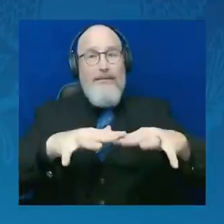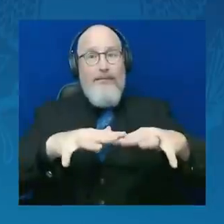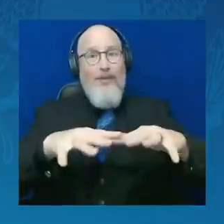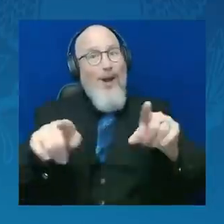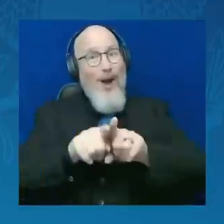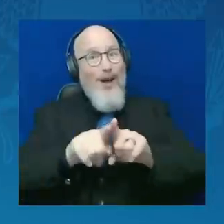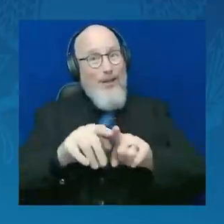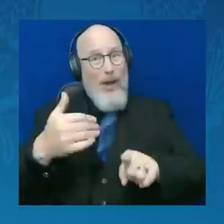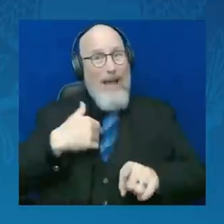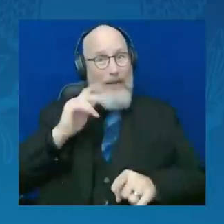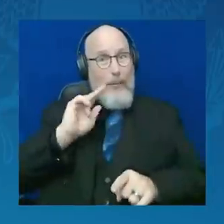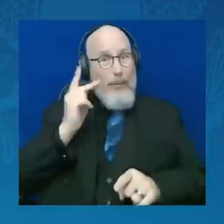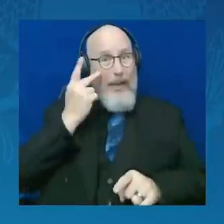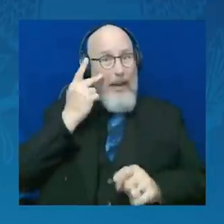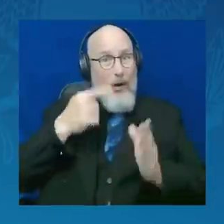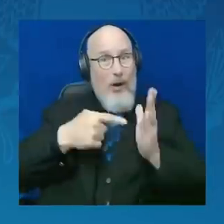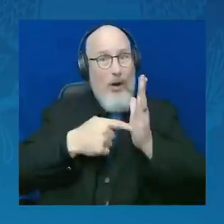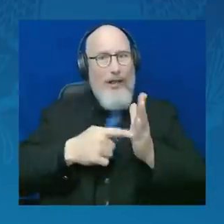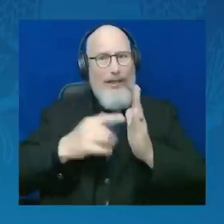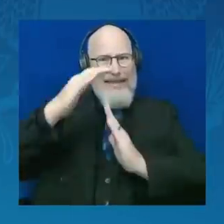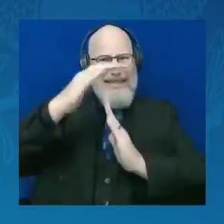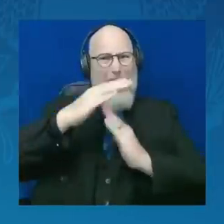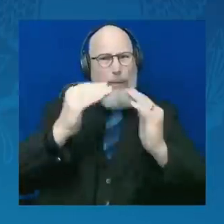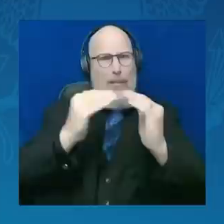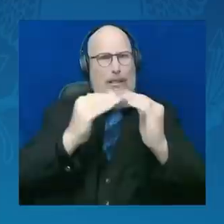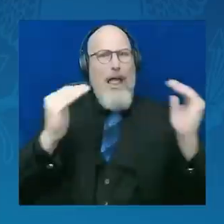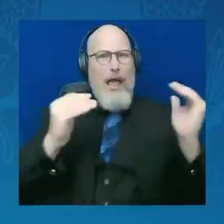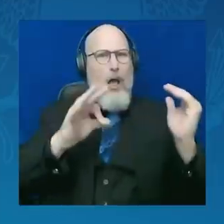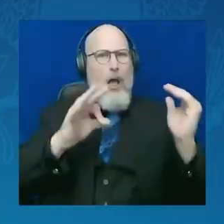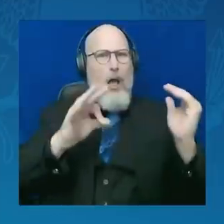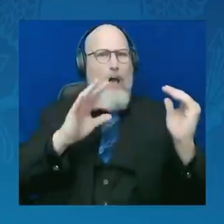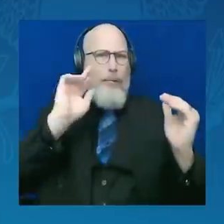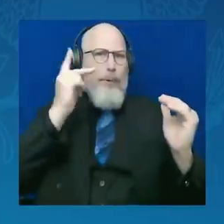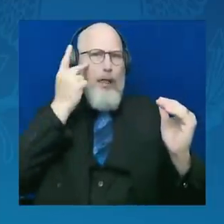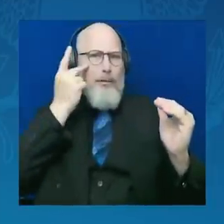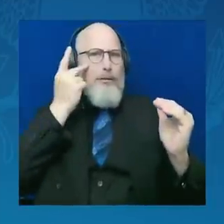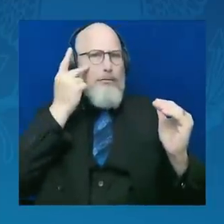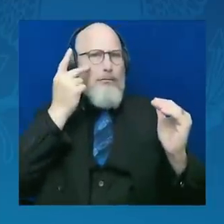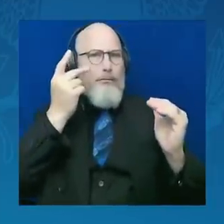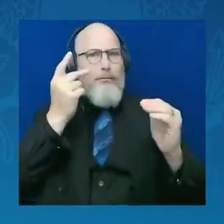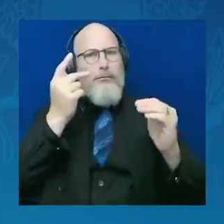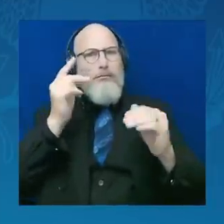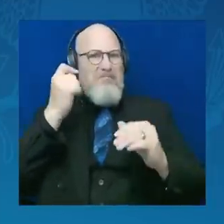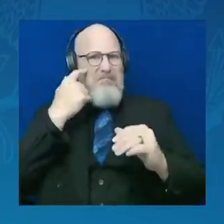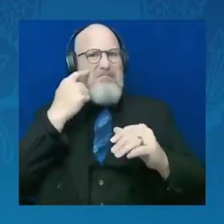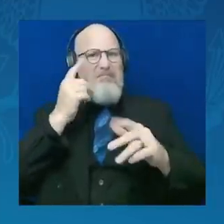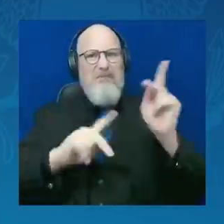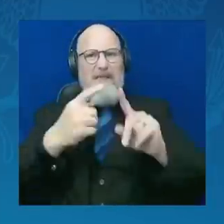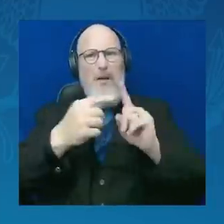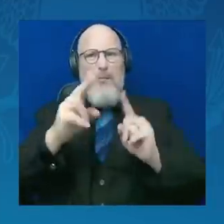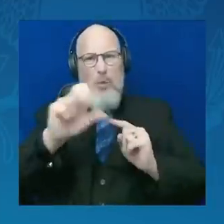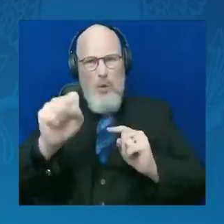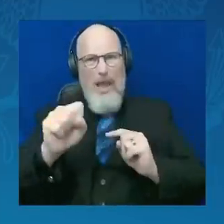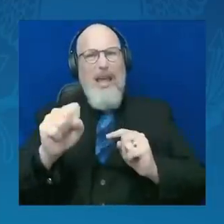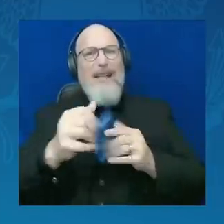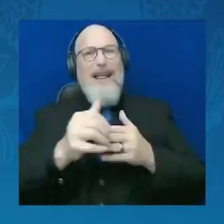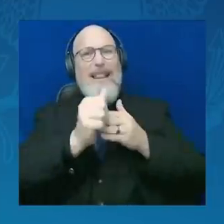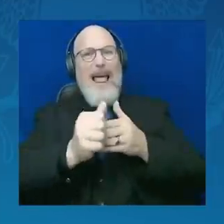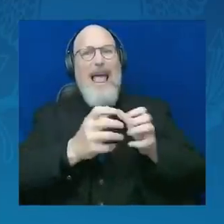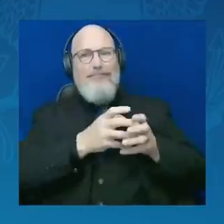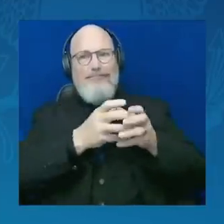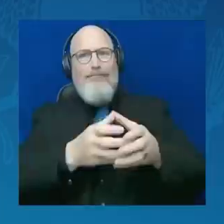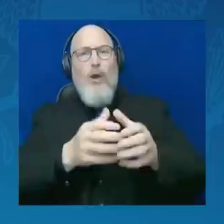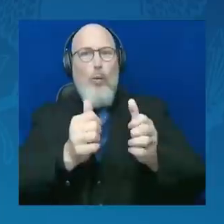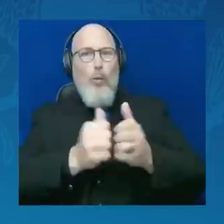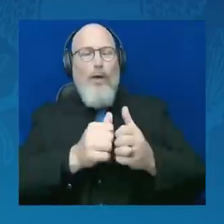level political representation of the United States, led by Madam Vice President. And this is a very clear political message where important,